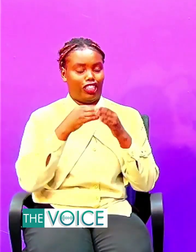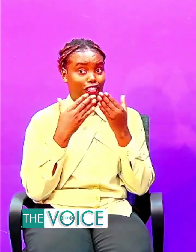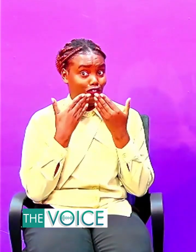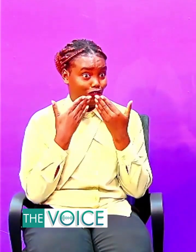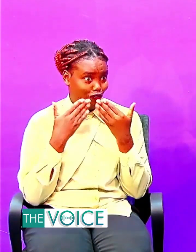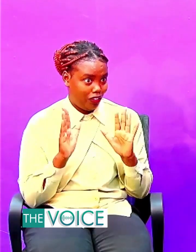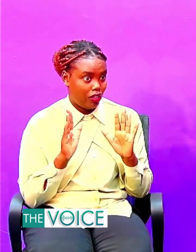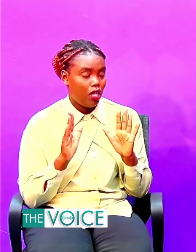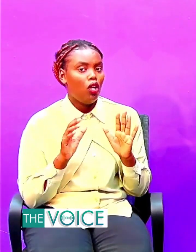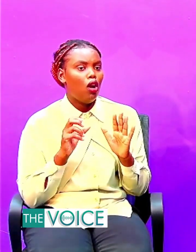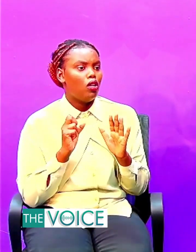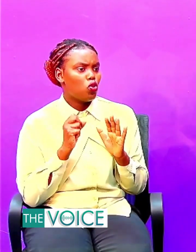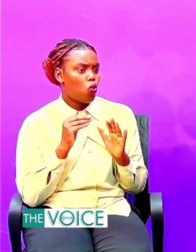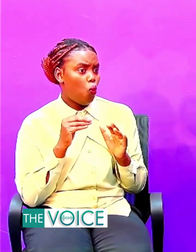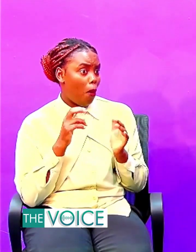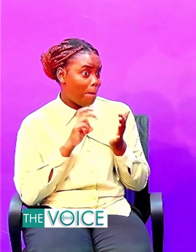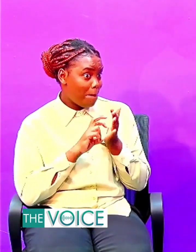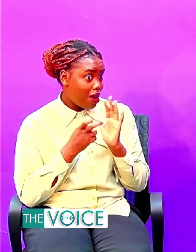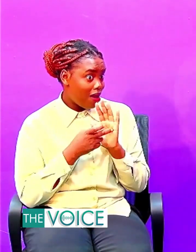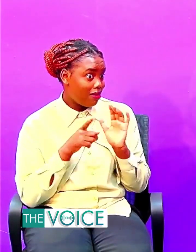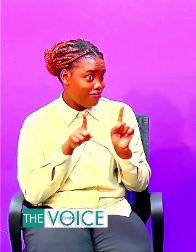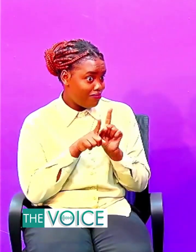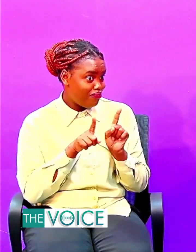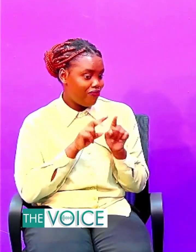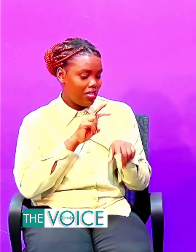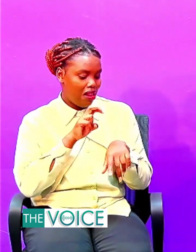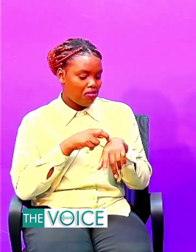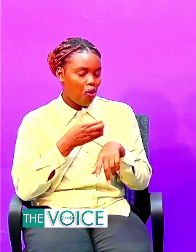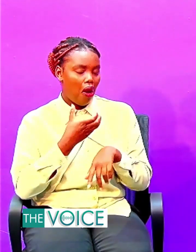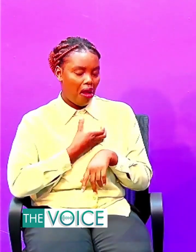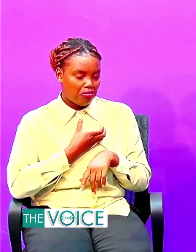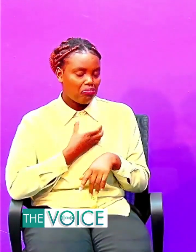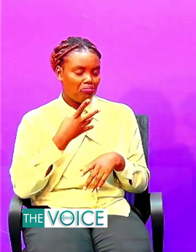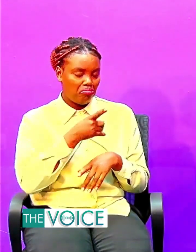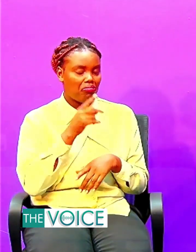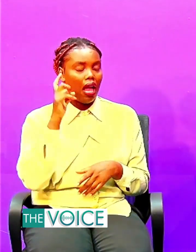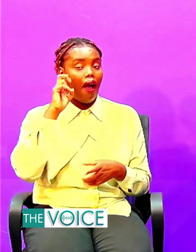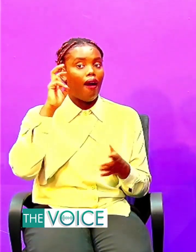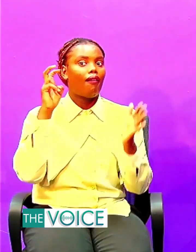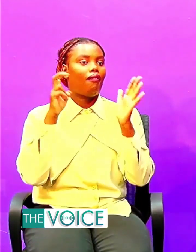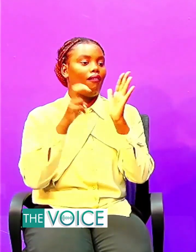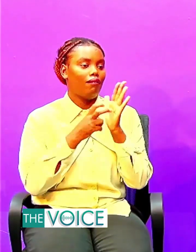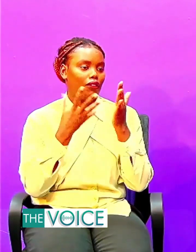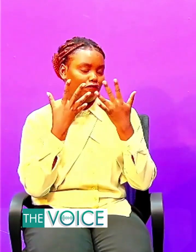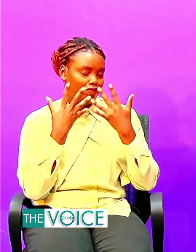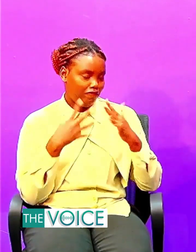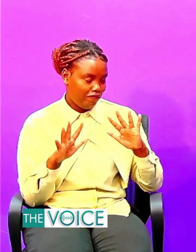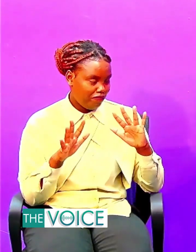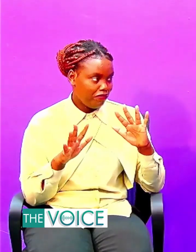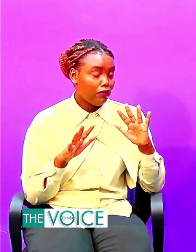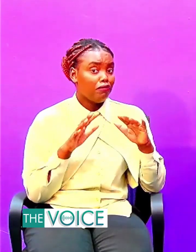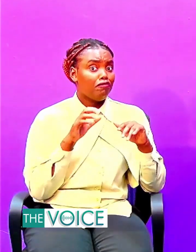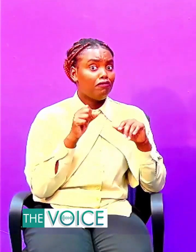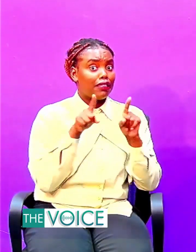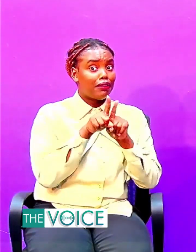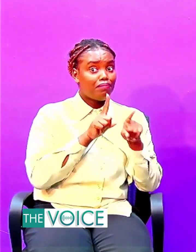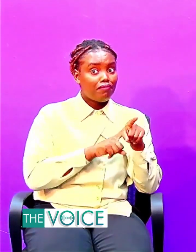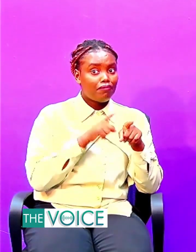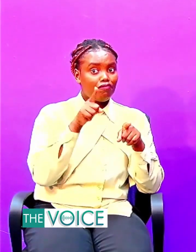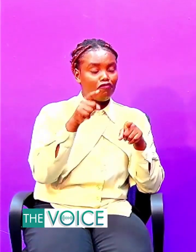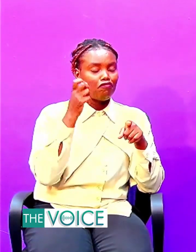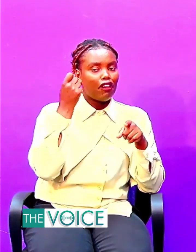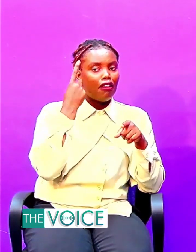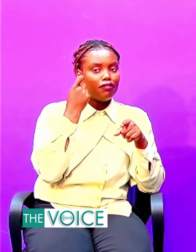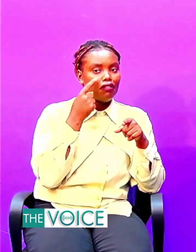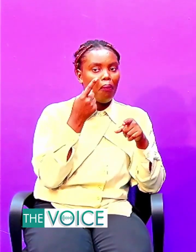included in the persons with disability category. Now, does that mean, and I believe that National